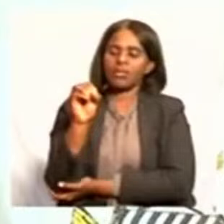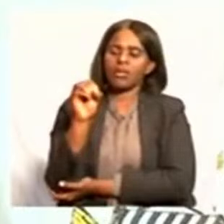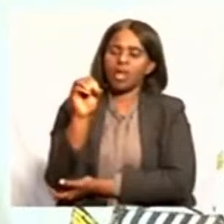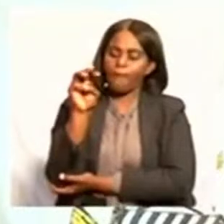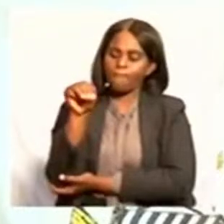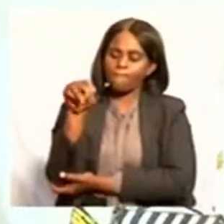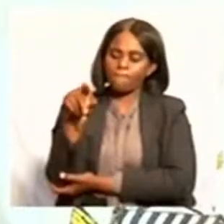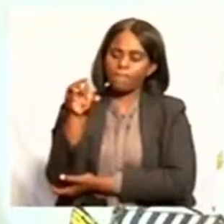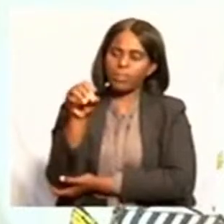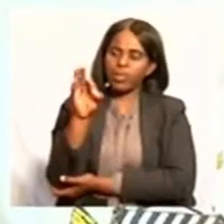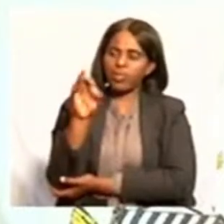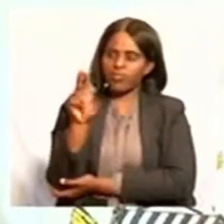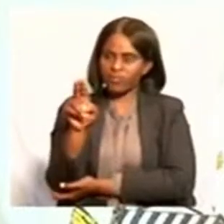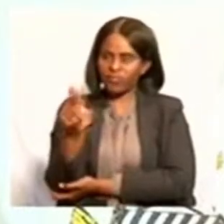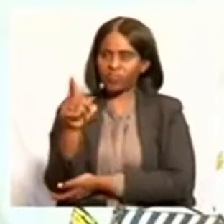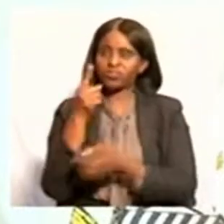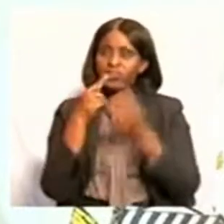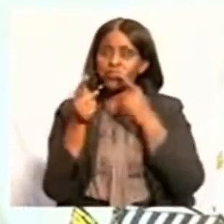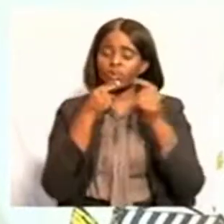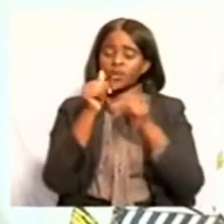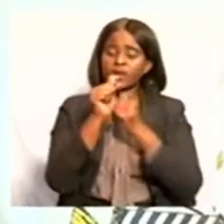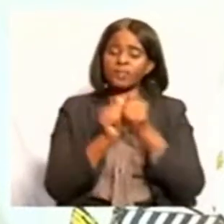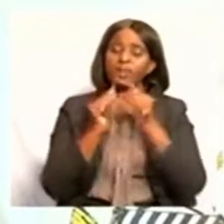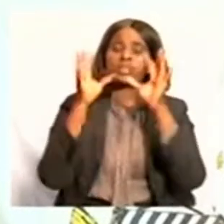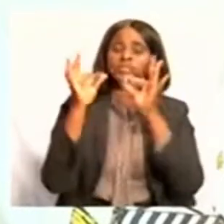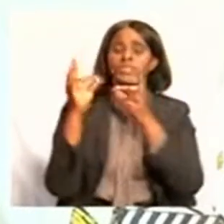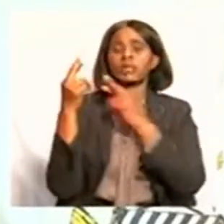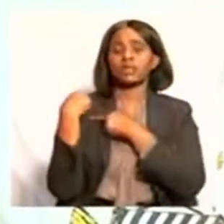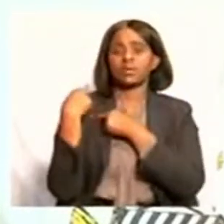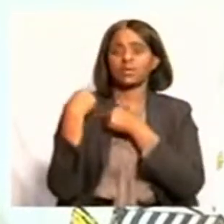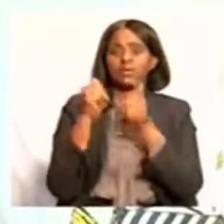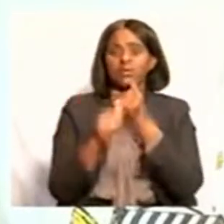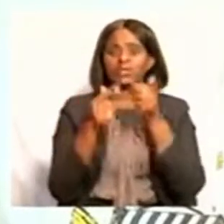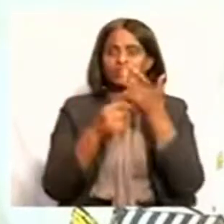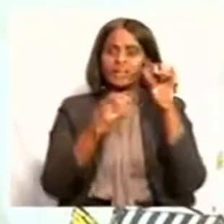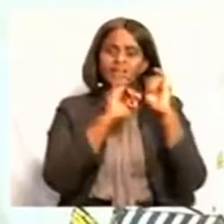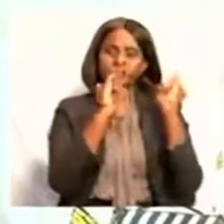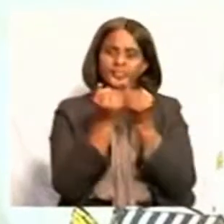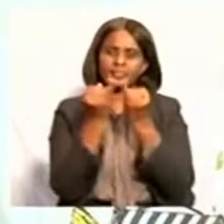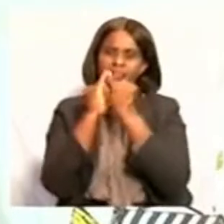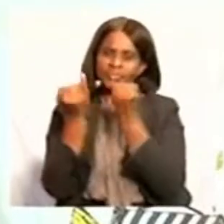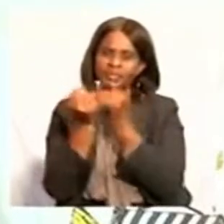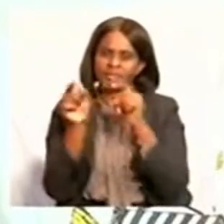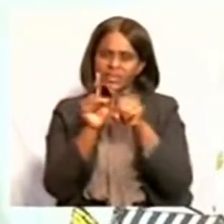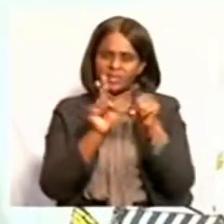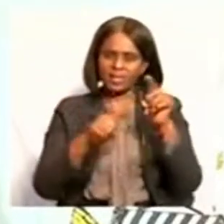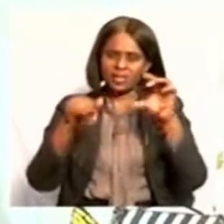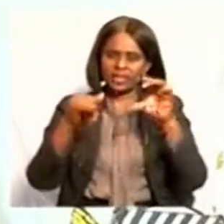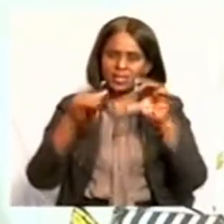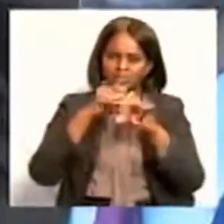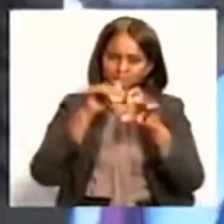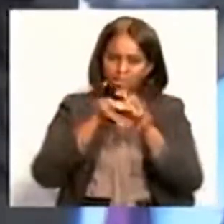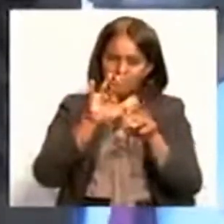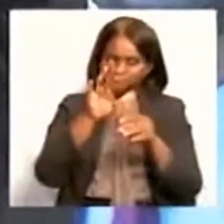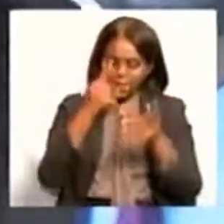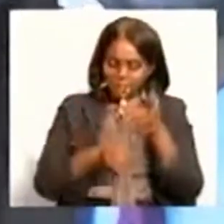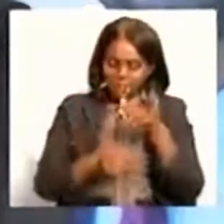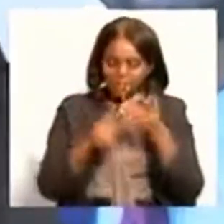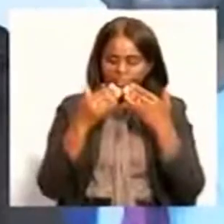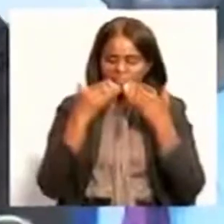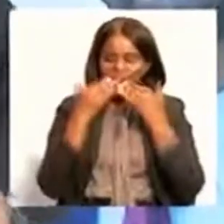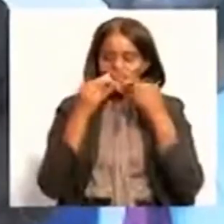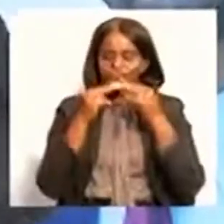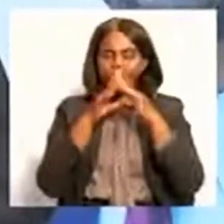about the accountability triangle process and which institutions are involved. Thanks so very much,